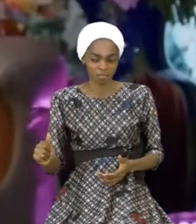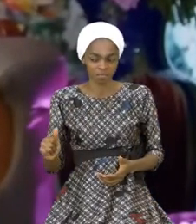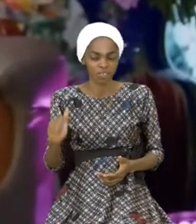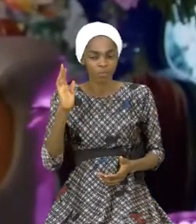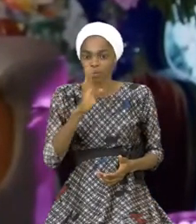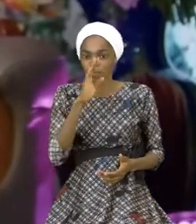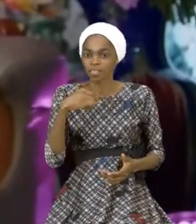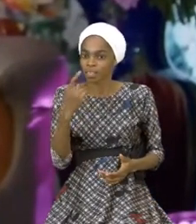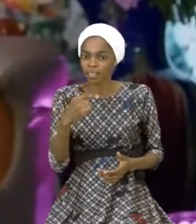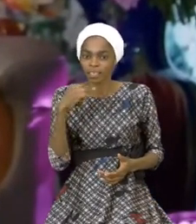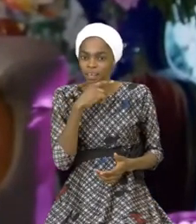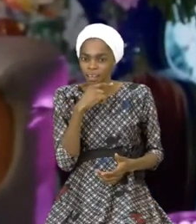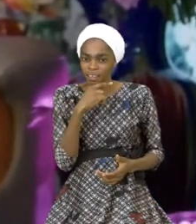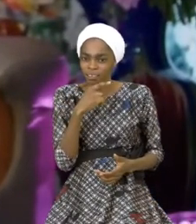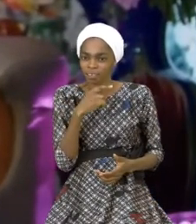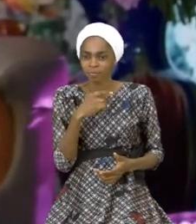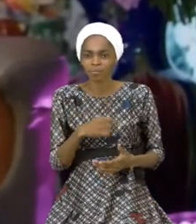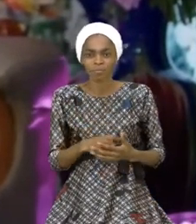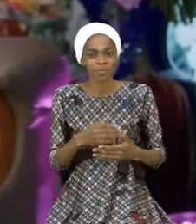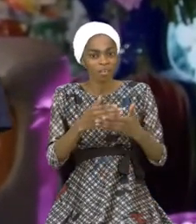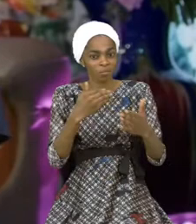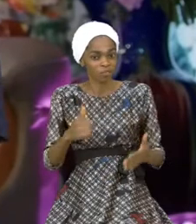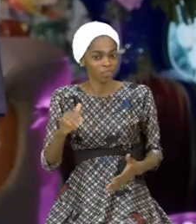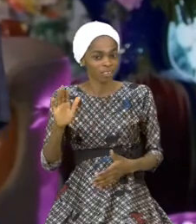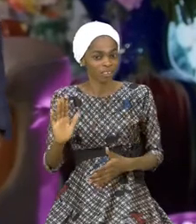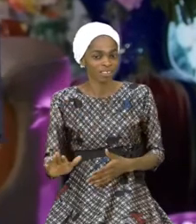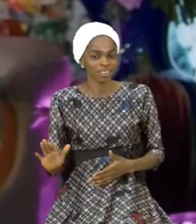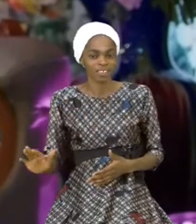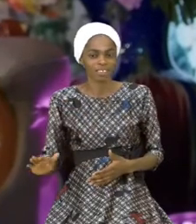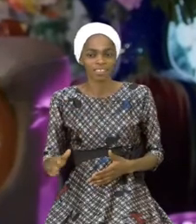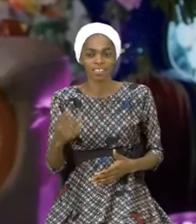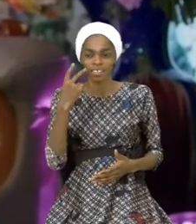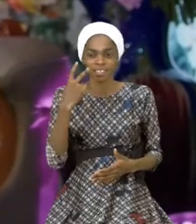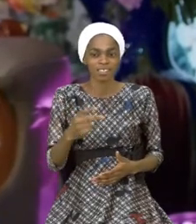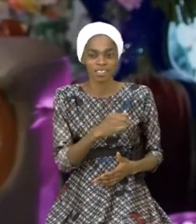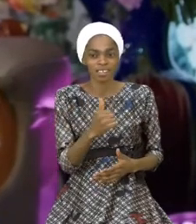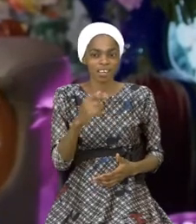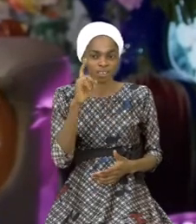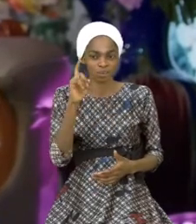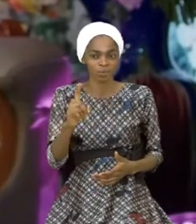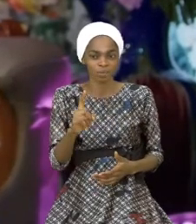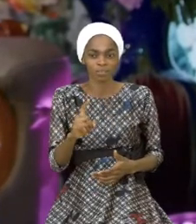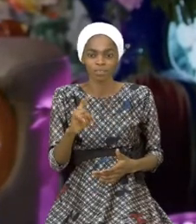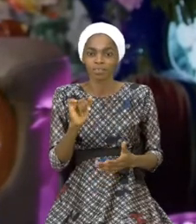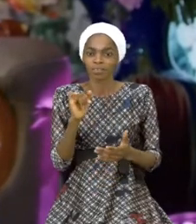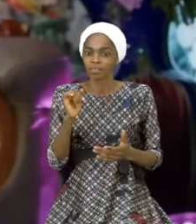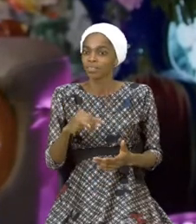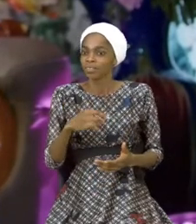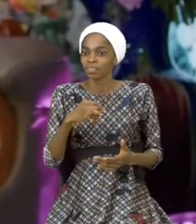telling lies. Before a child sees anyone pretending,